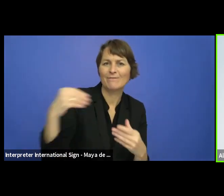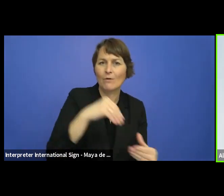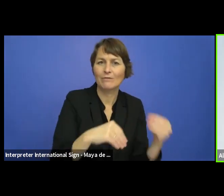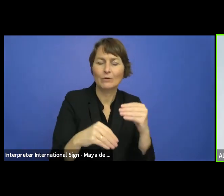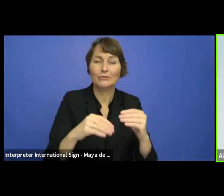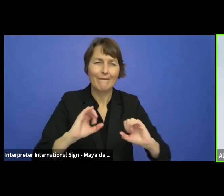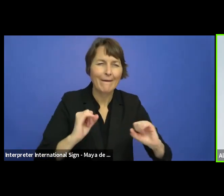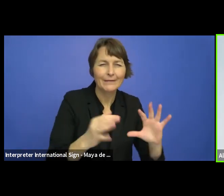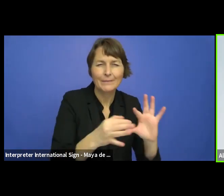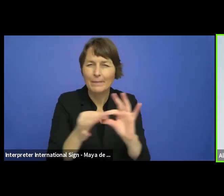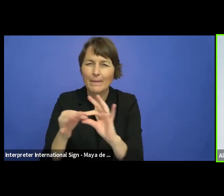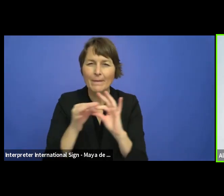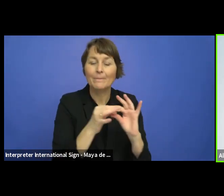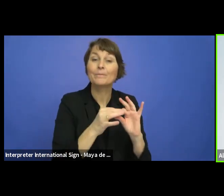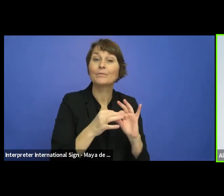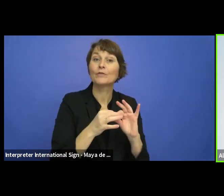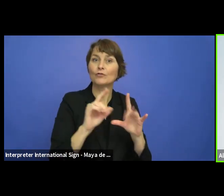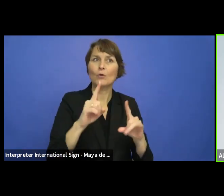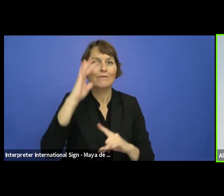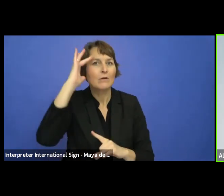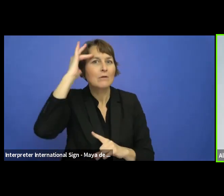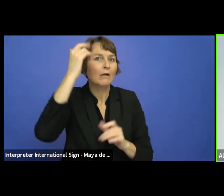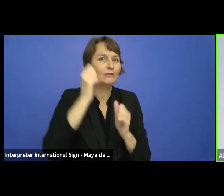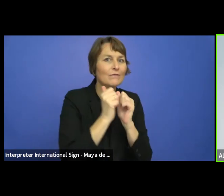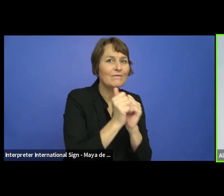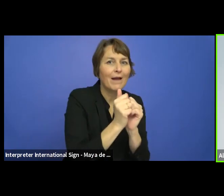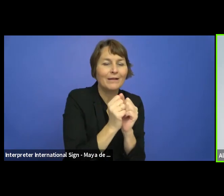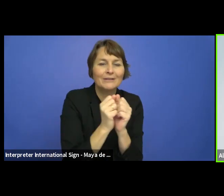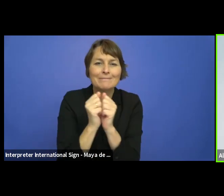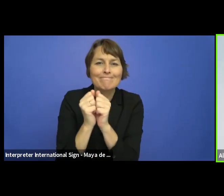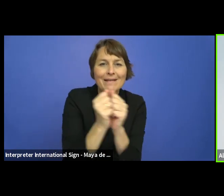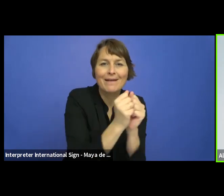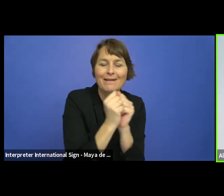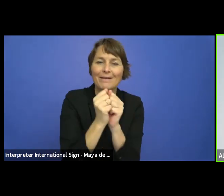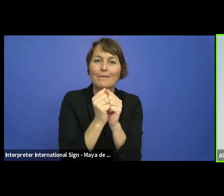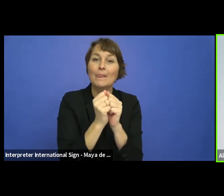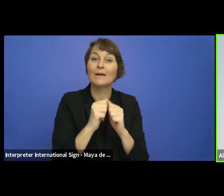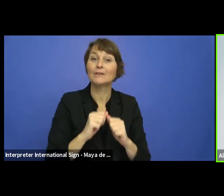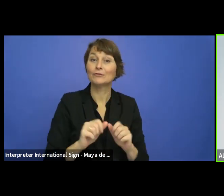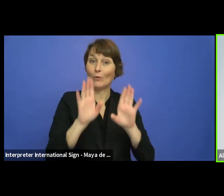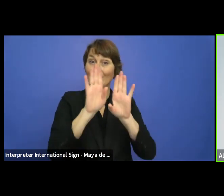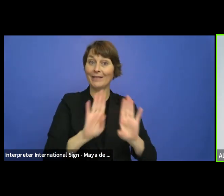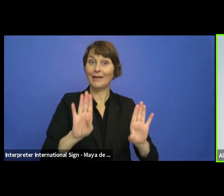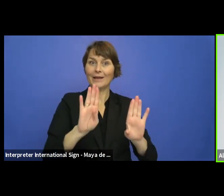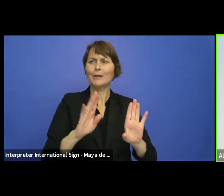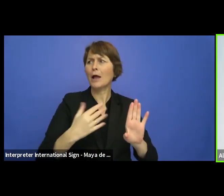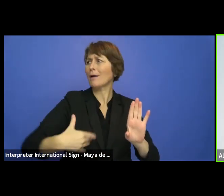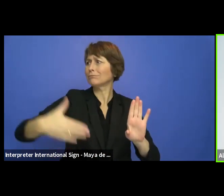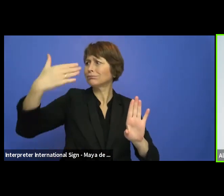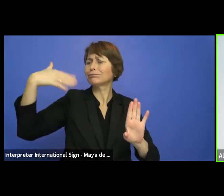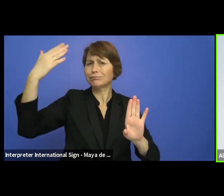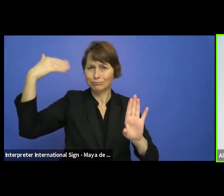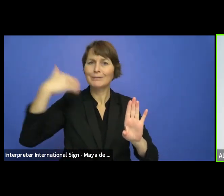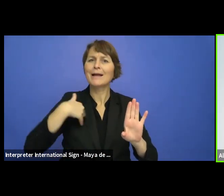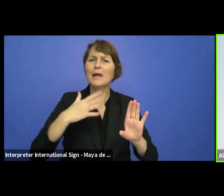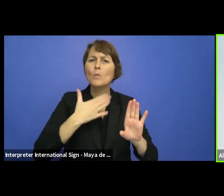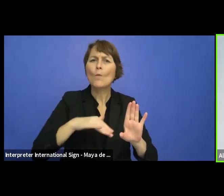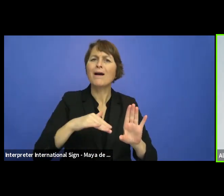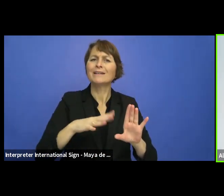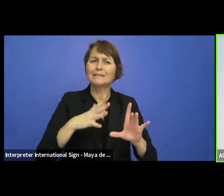to cultural values that cherish and care. Theatre has a long history of activating social and, more recently, environmental